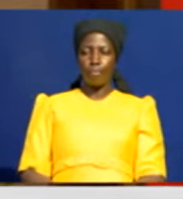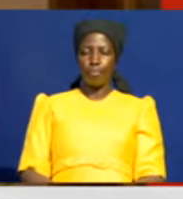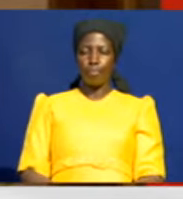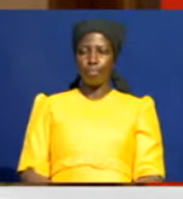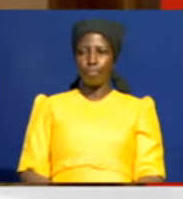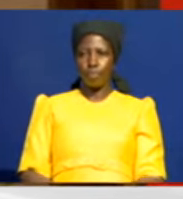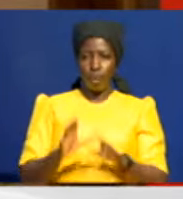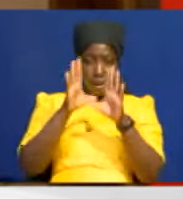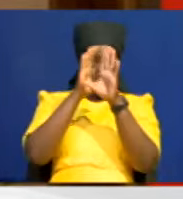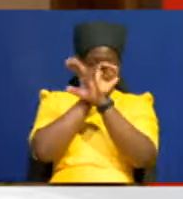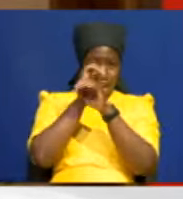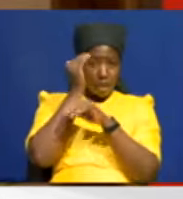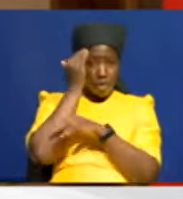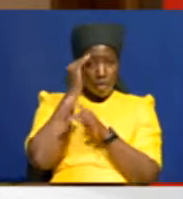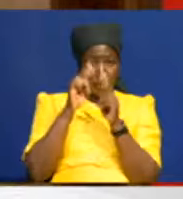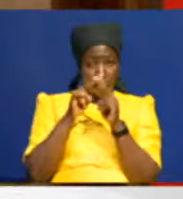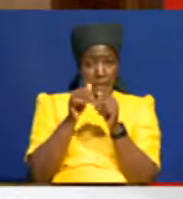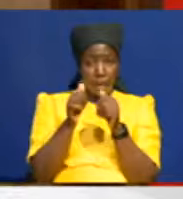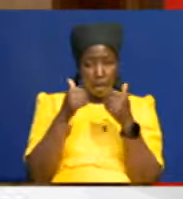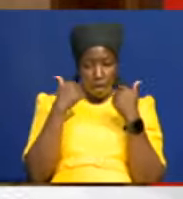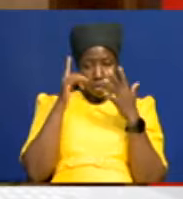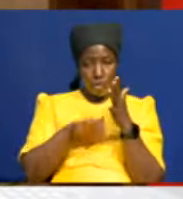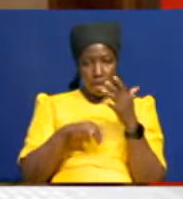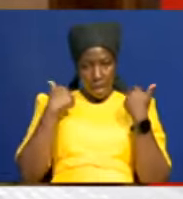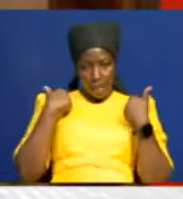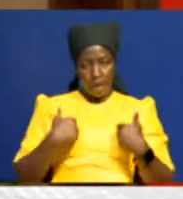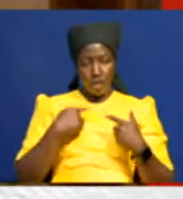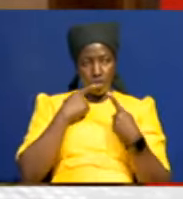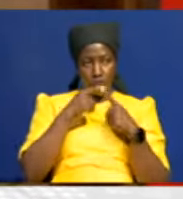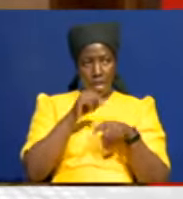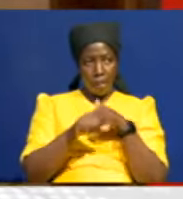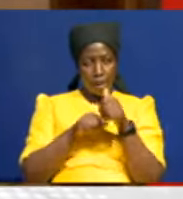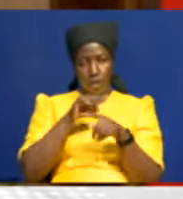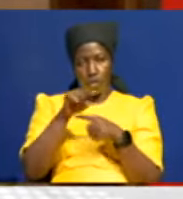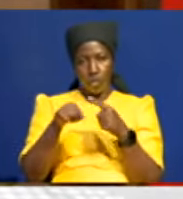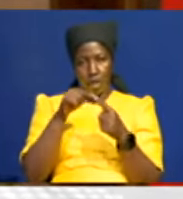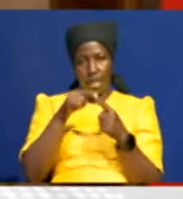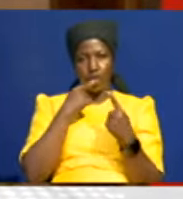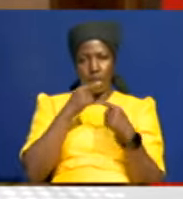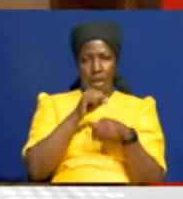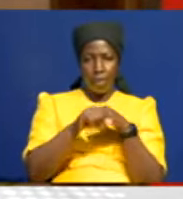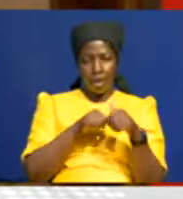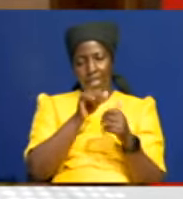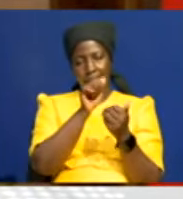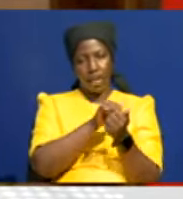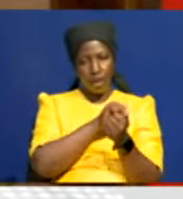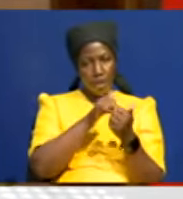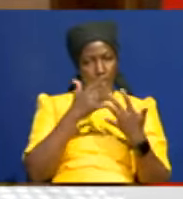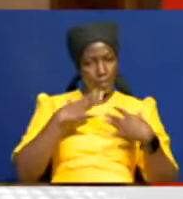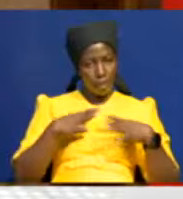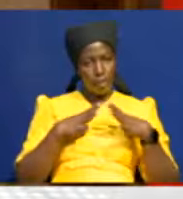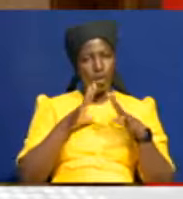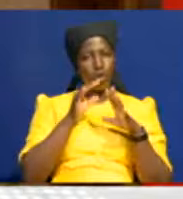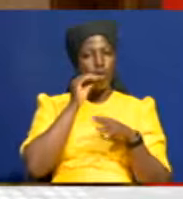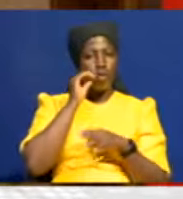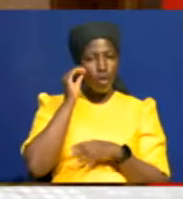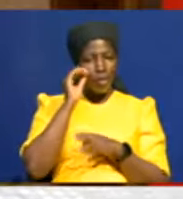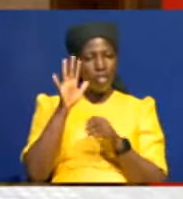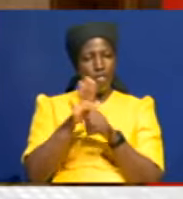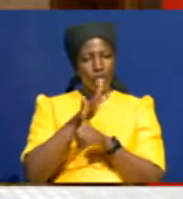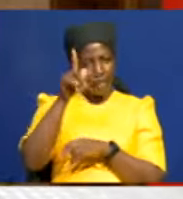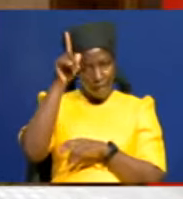knew very well what I was talking about when I was speaking about the destruction of civilian homes, when I was describing the whole villages wiped out